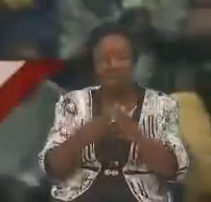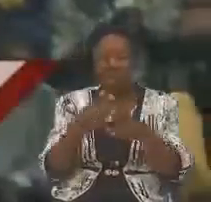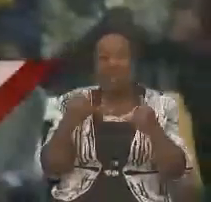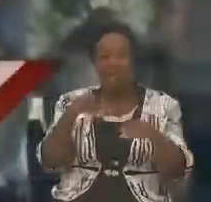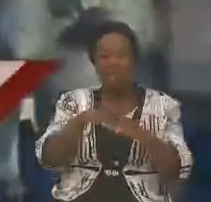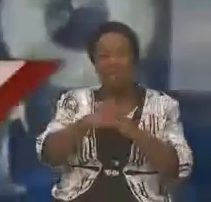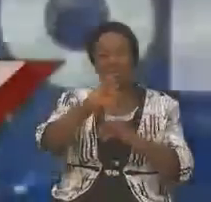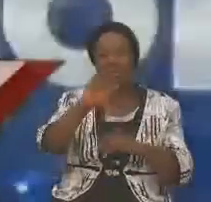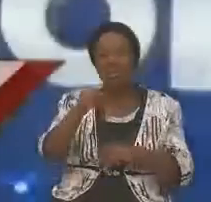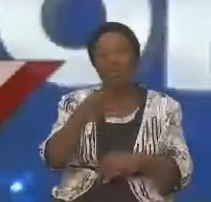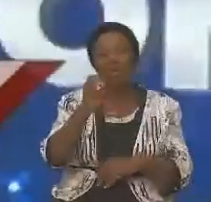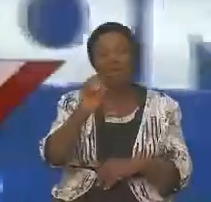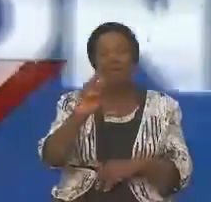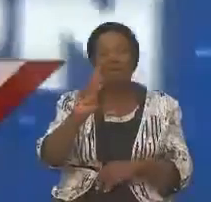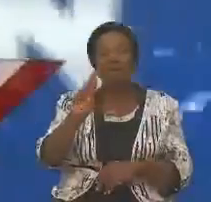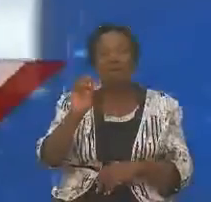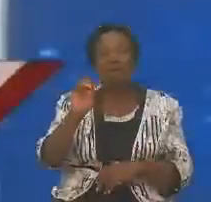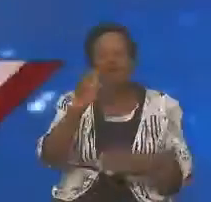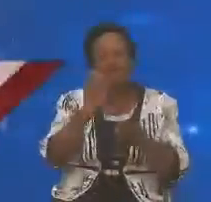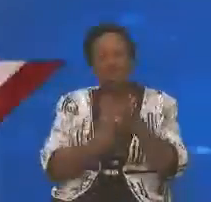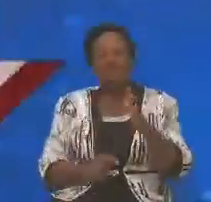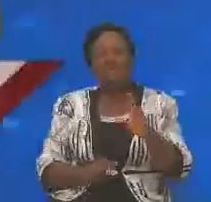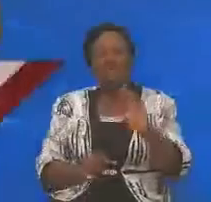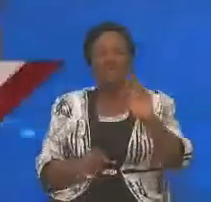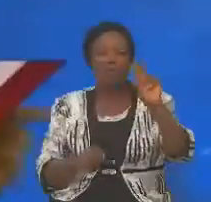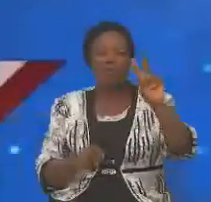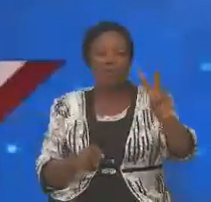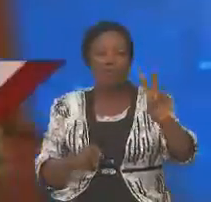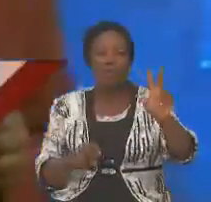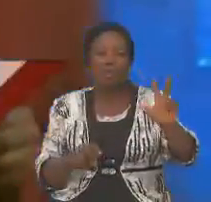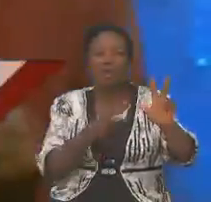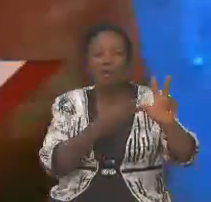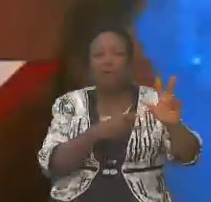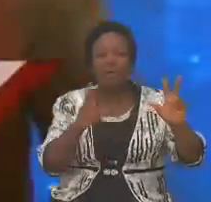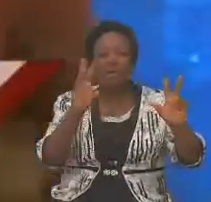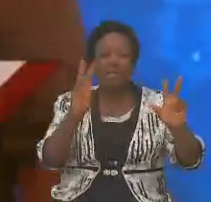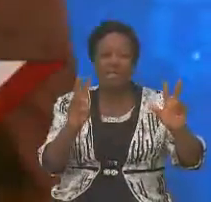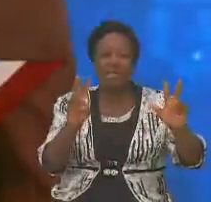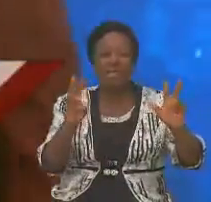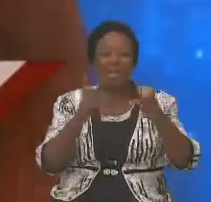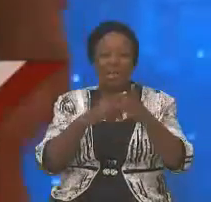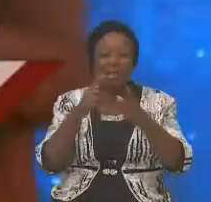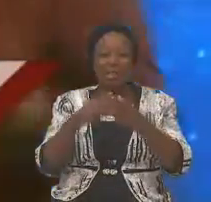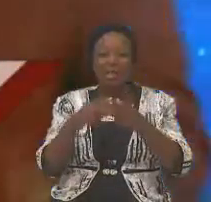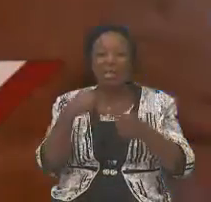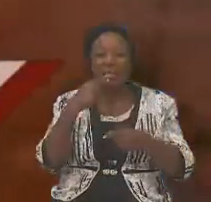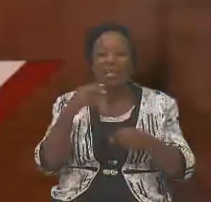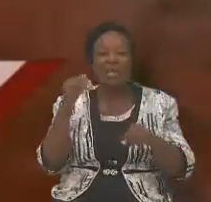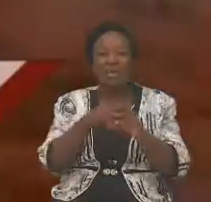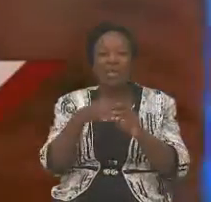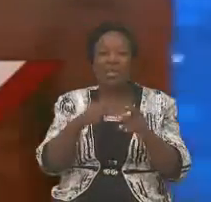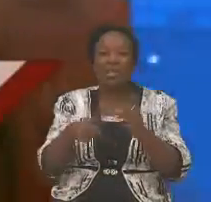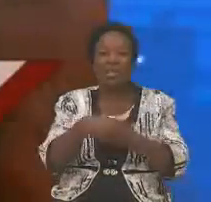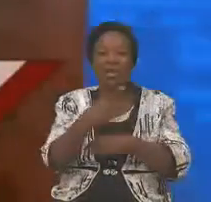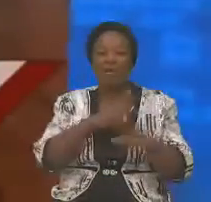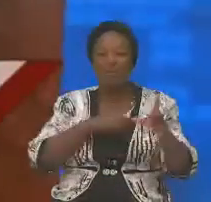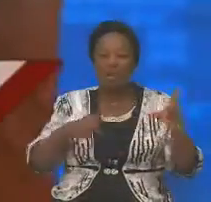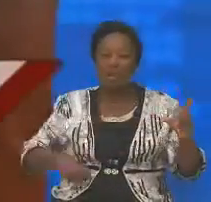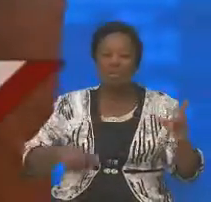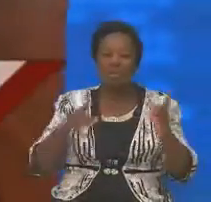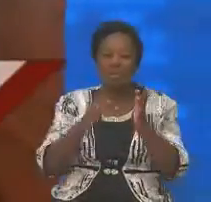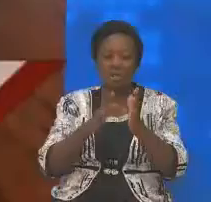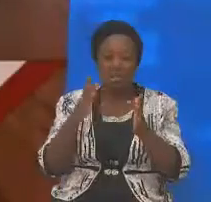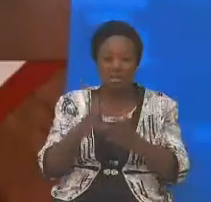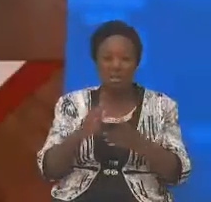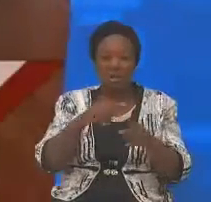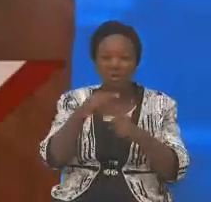at this. It's in Jeremiah chapter 23 and in verse 6. It says, in his days, in